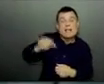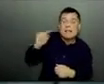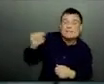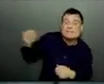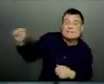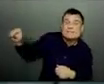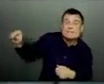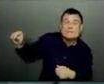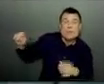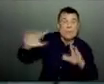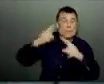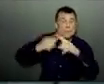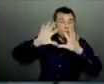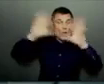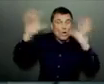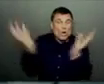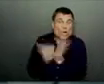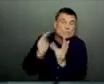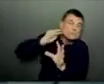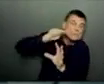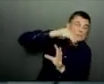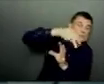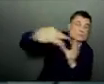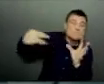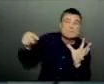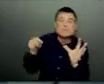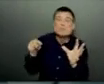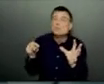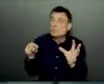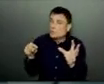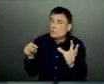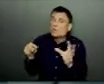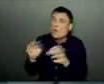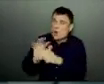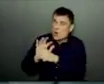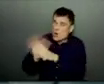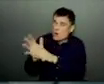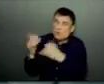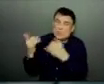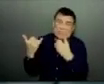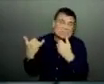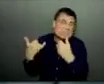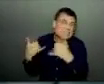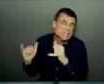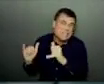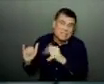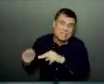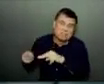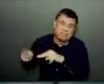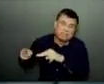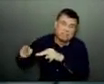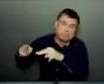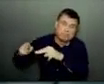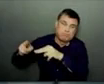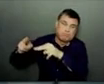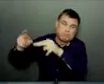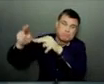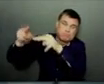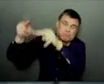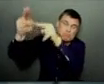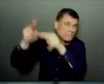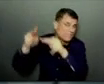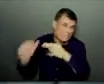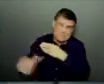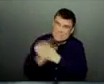to the south, where we see this virus continues to wreak havoc and to cause illness and death.